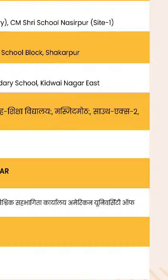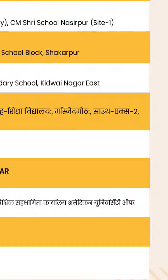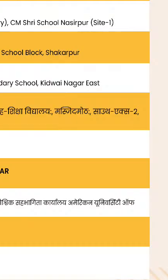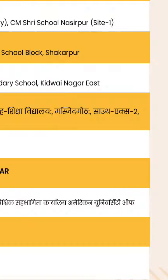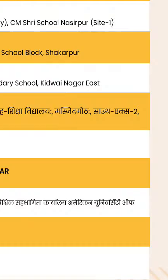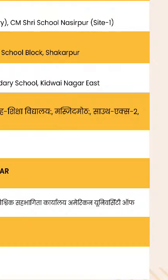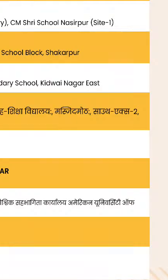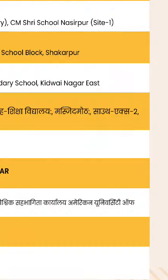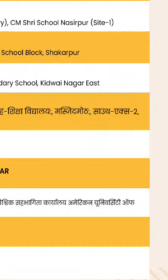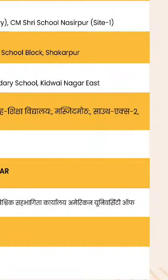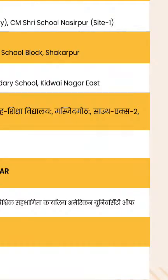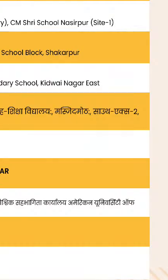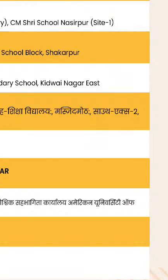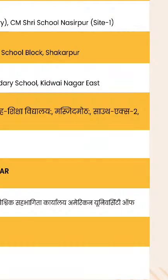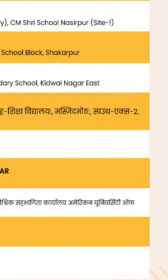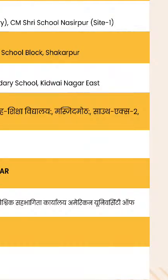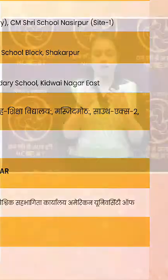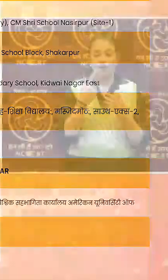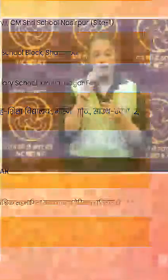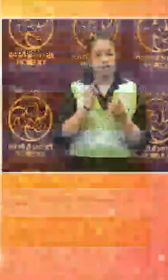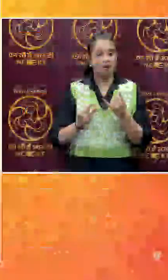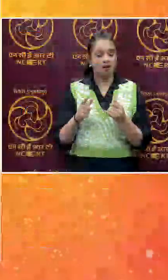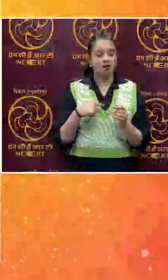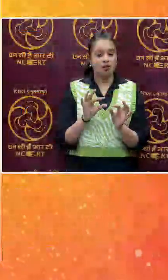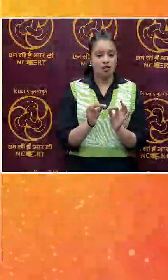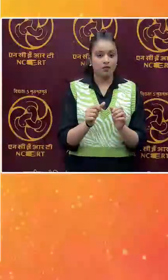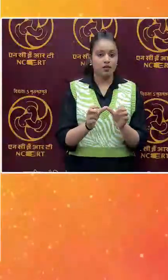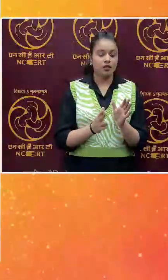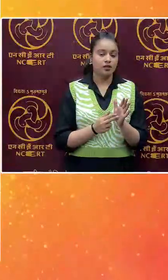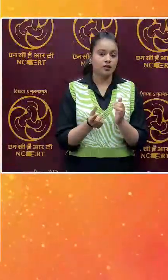and I would like to thank both our ISL interpreters, Ms.